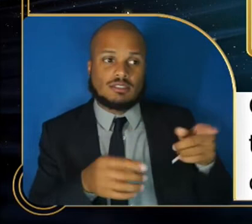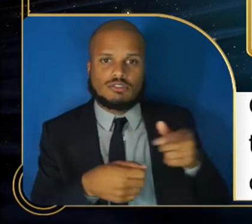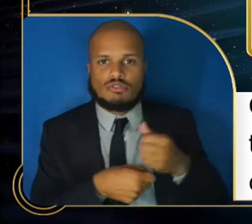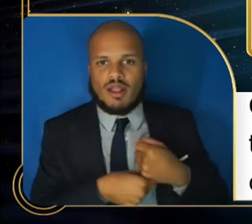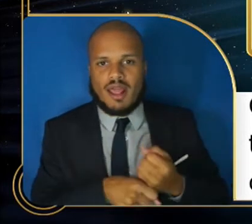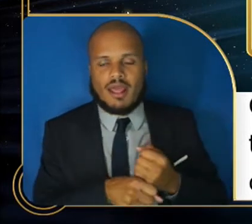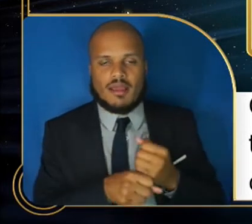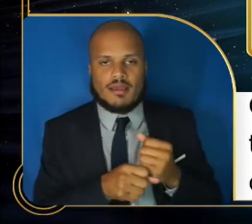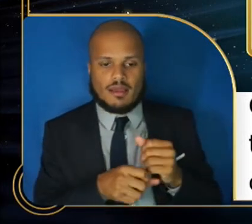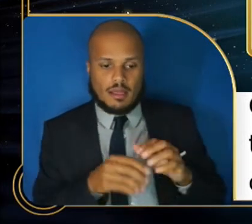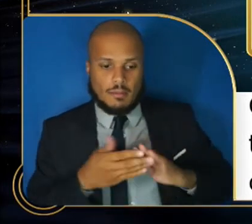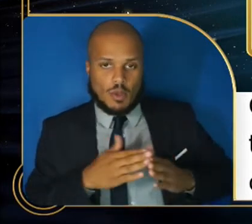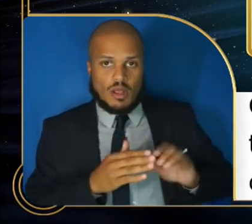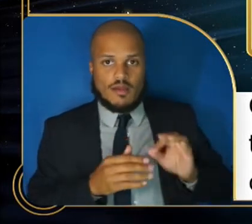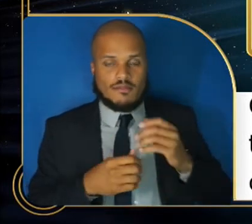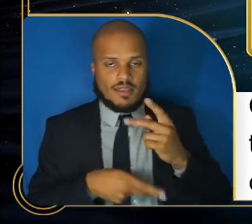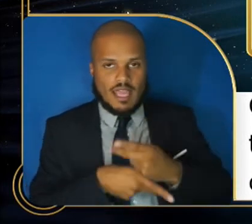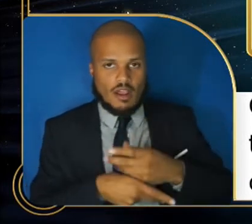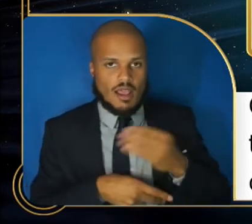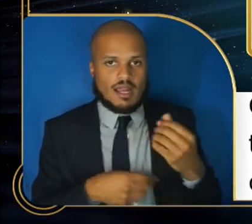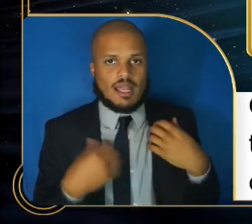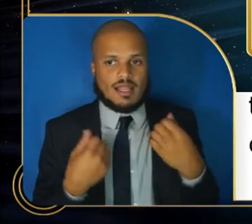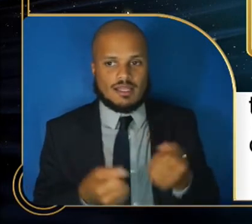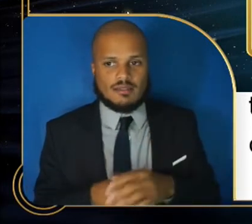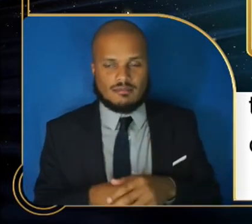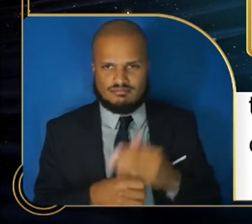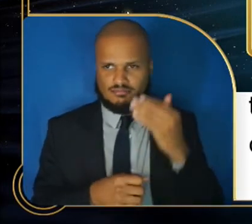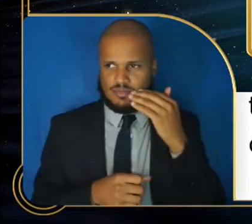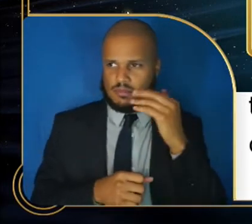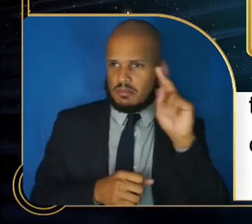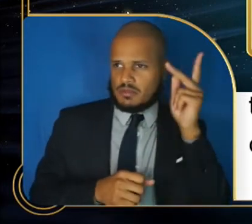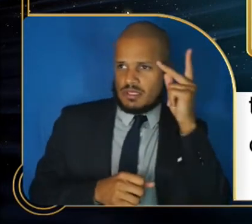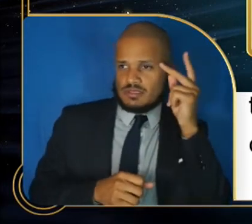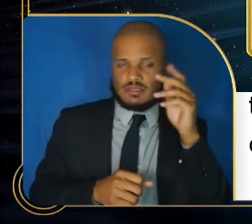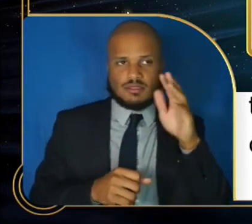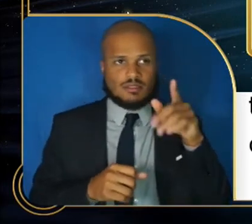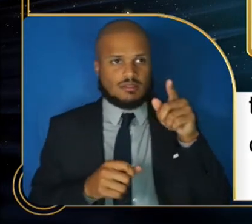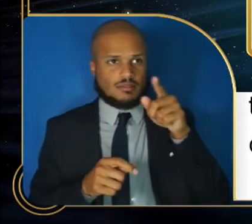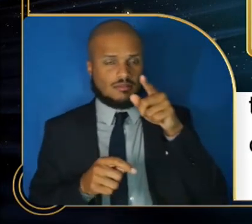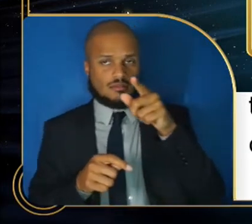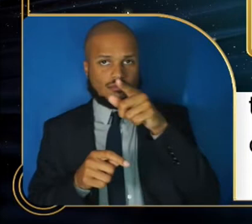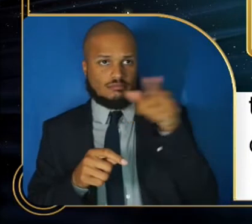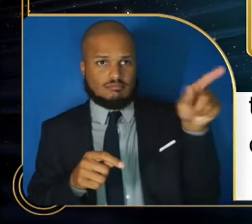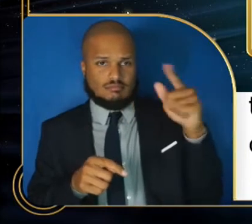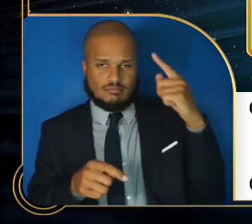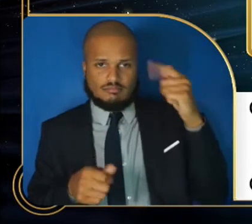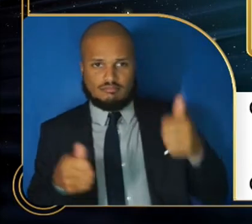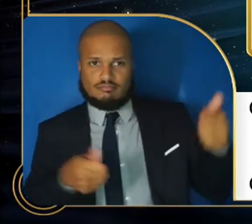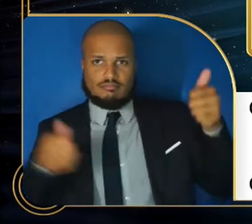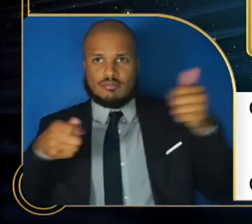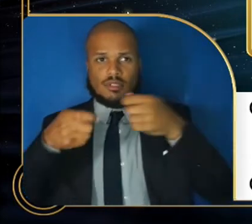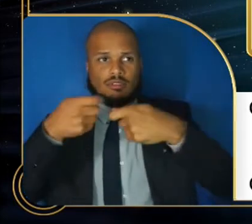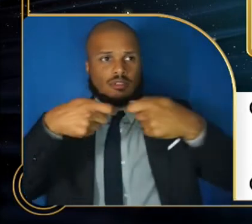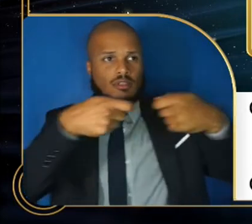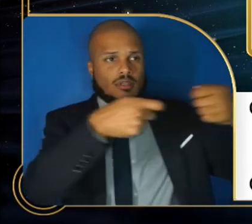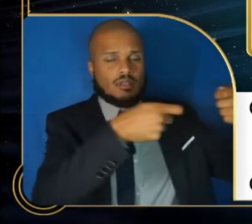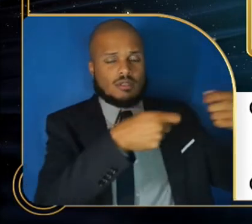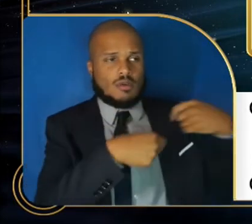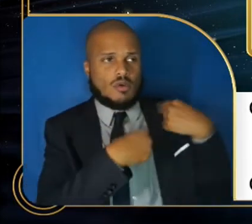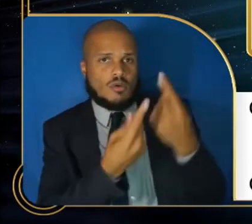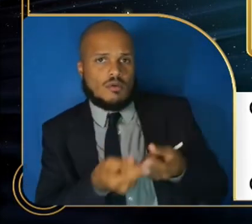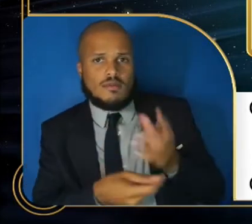healing. Now, while the politics and players may have changed over the past 5 decades, the Bazelon